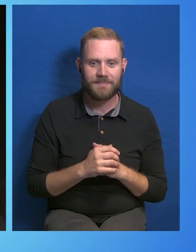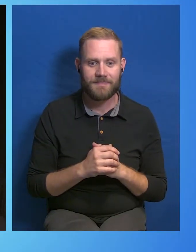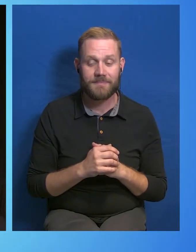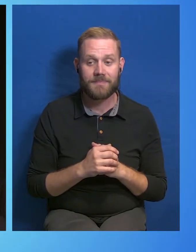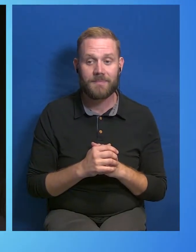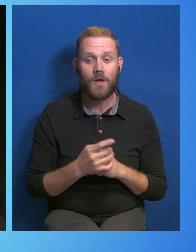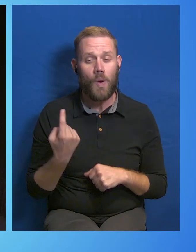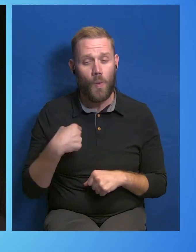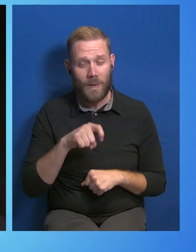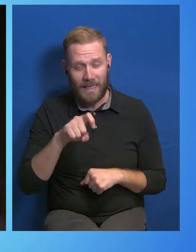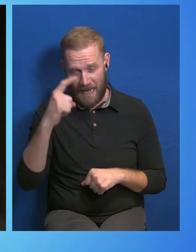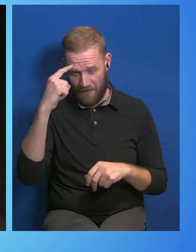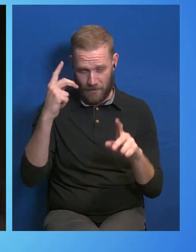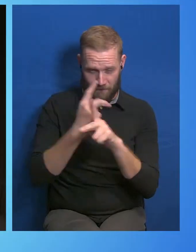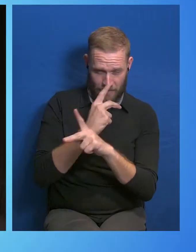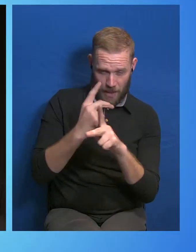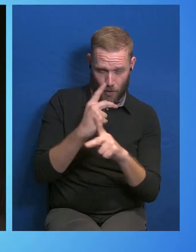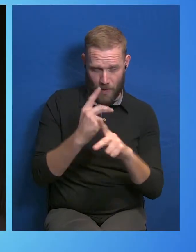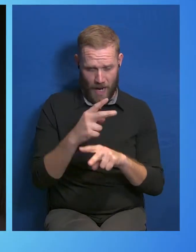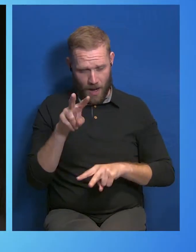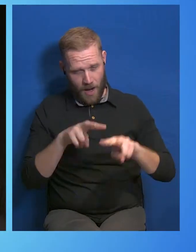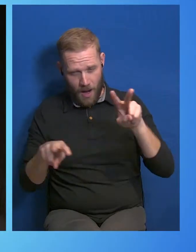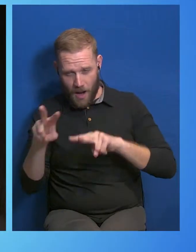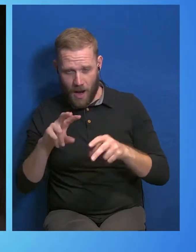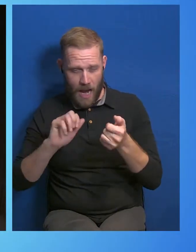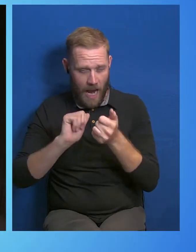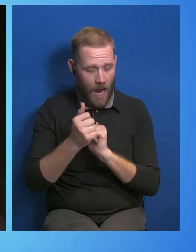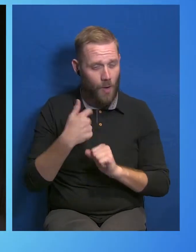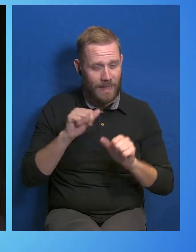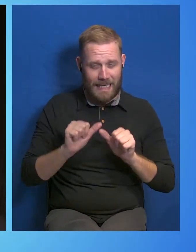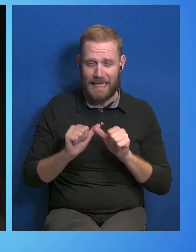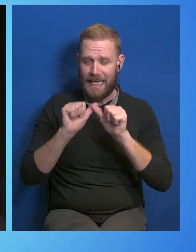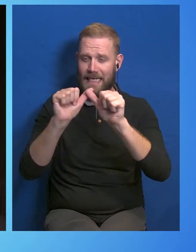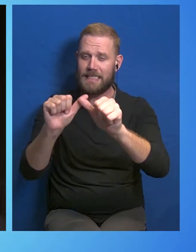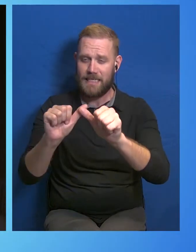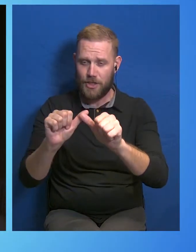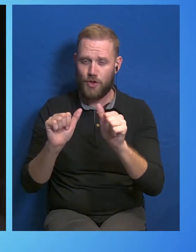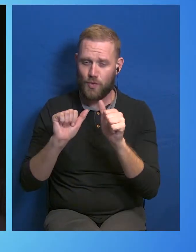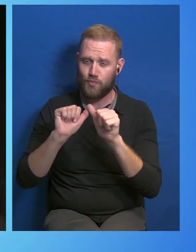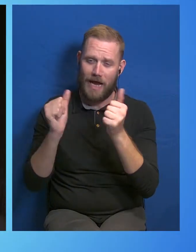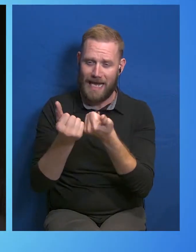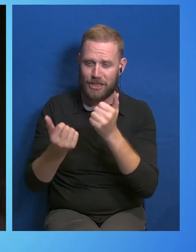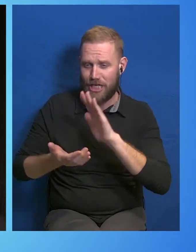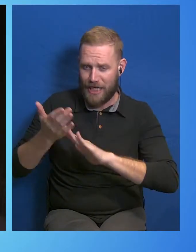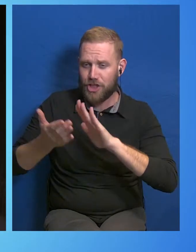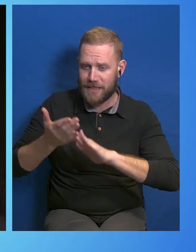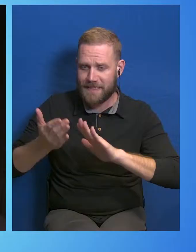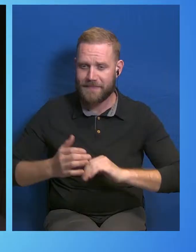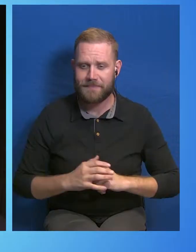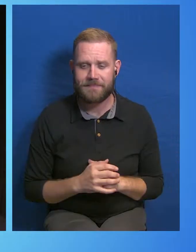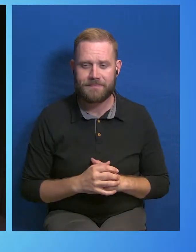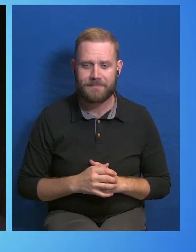We must figure out how we can continue as an agency.